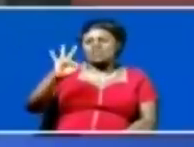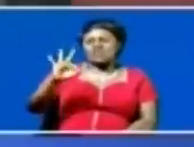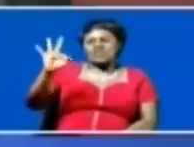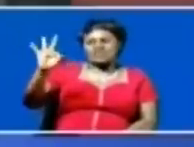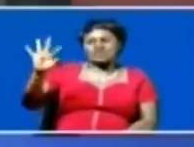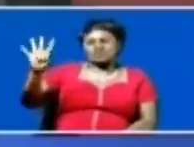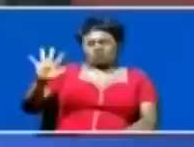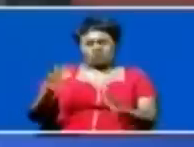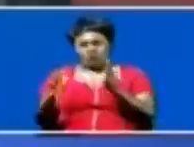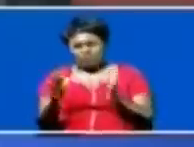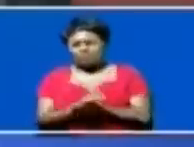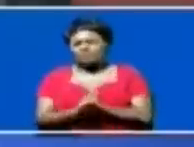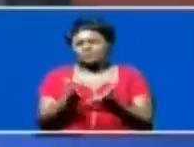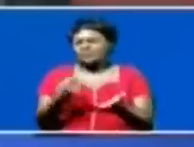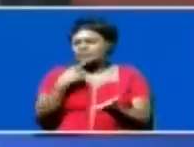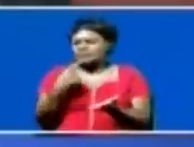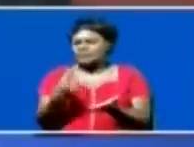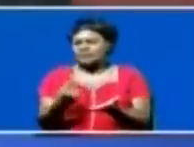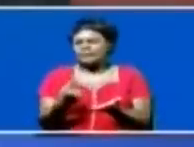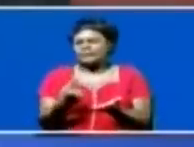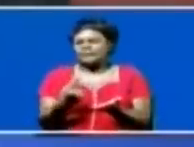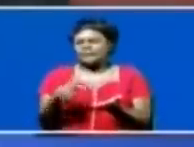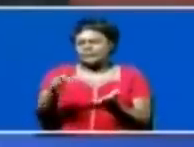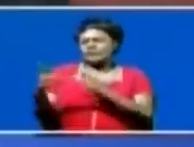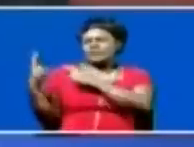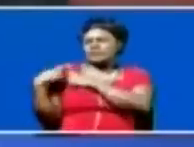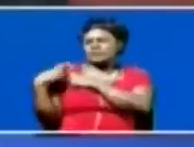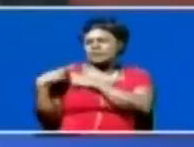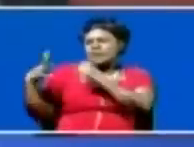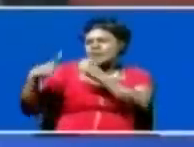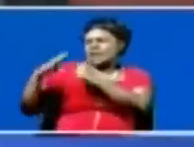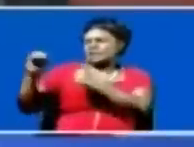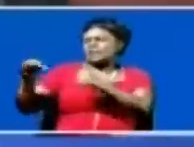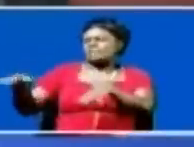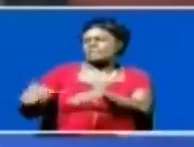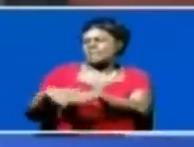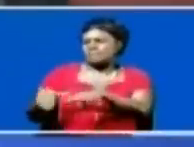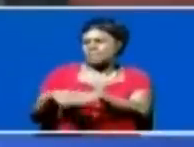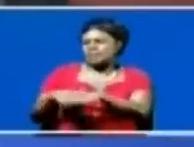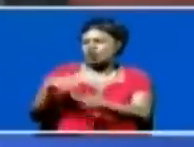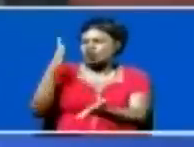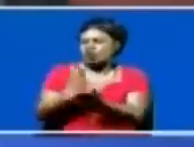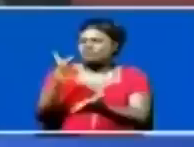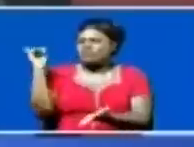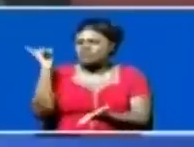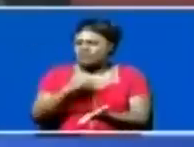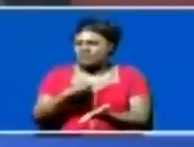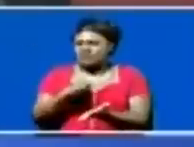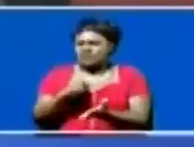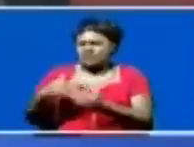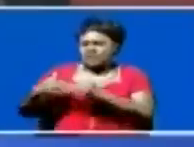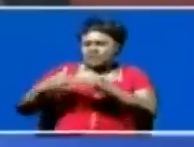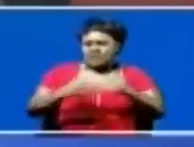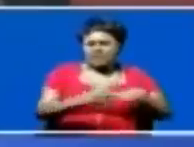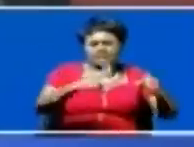334 thereabout. And now he says he was in charge of at least 90 members of parliament, and he confirms he escorted about